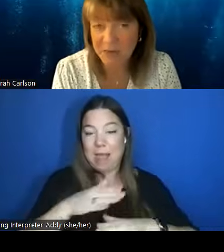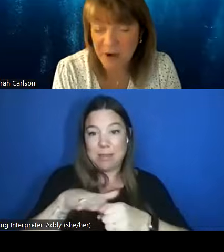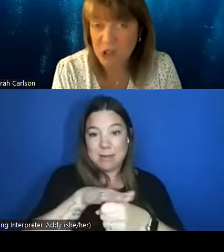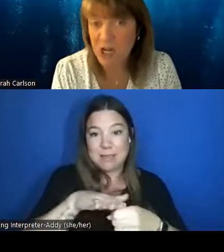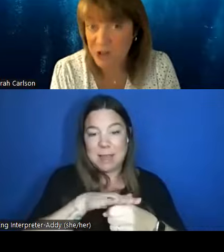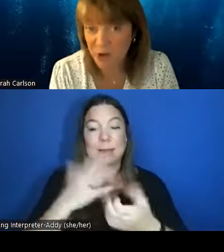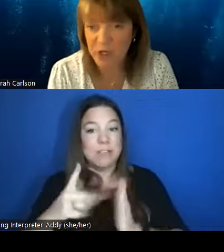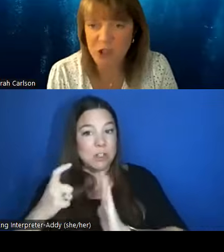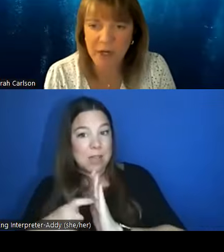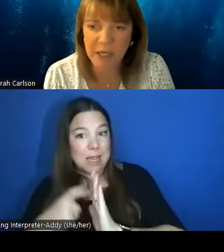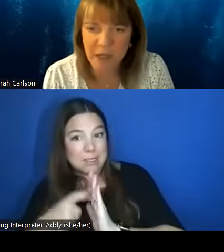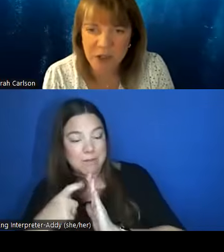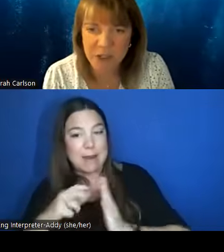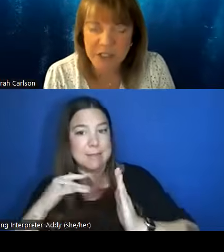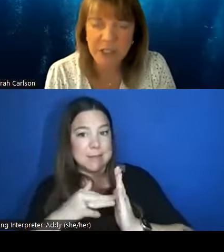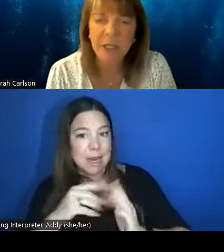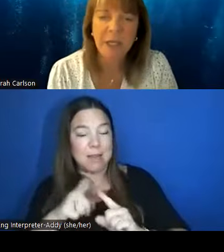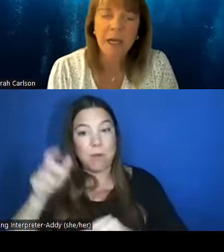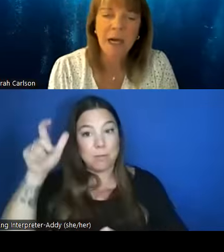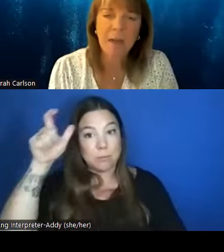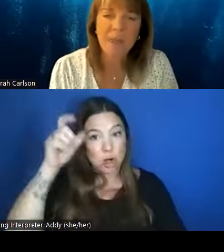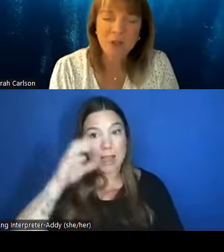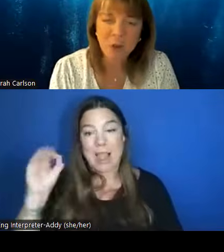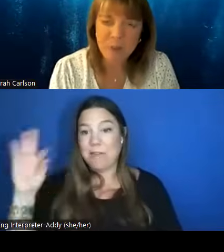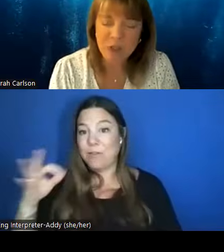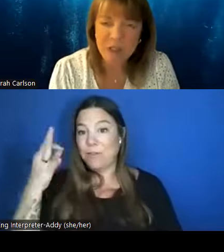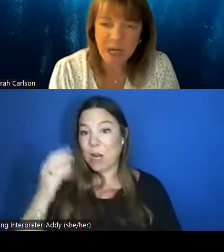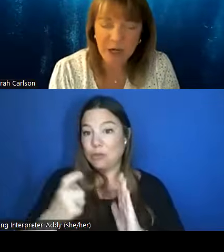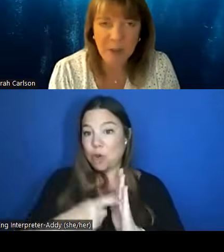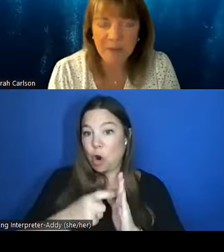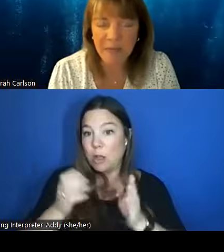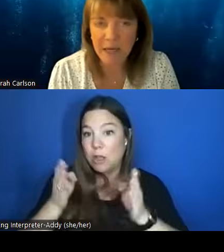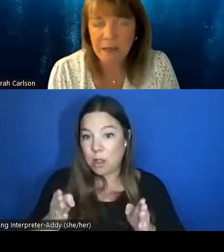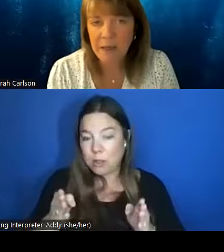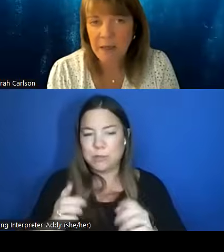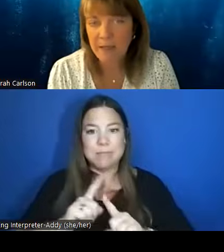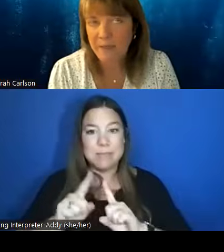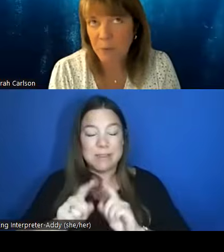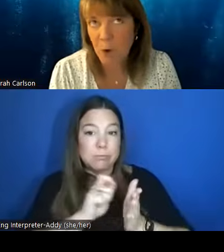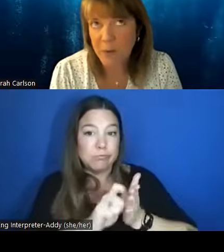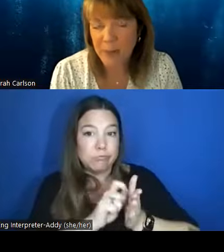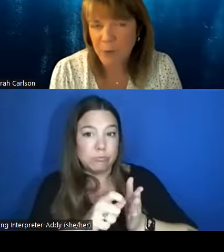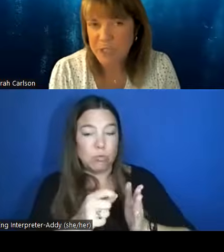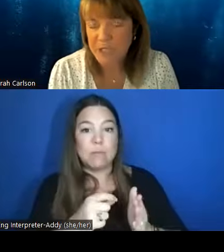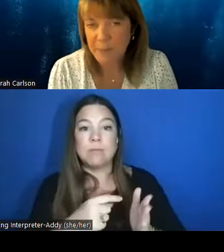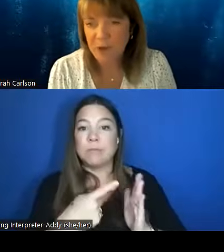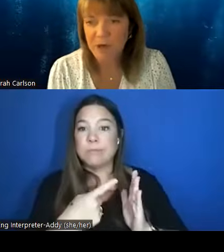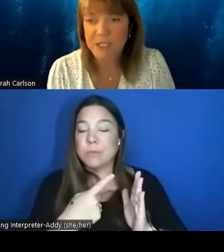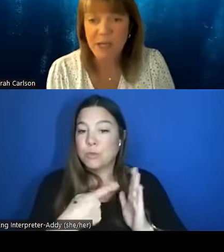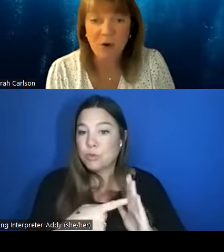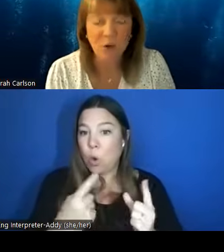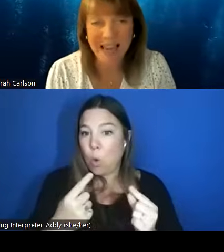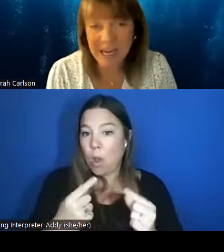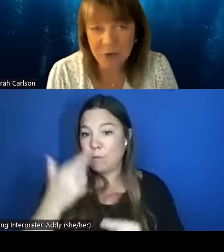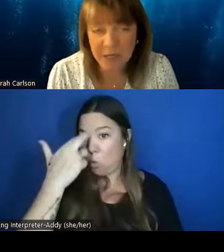by French and Turkish archaeologists. Inscriptions document that the Roman emperors Tiberius